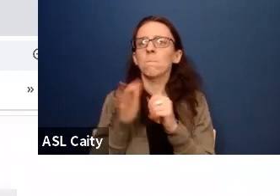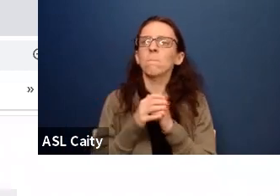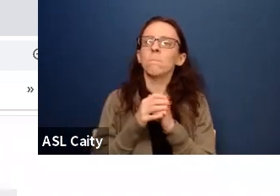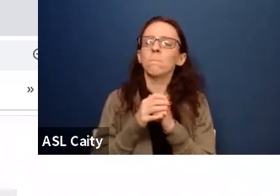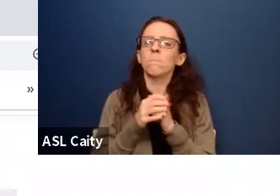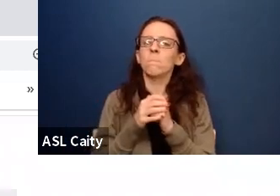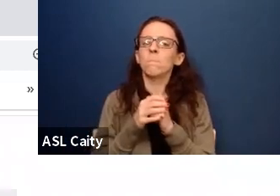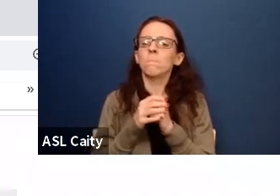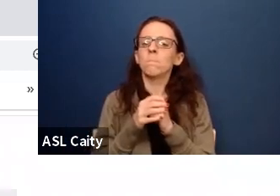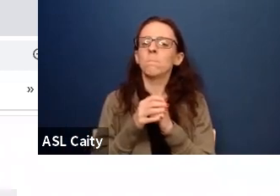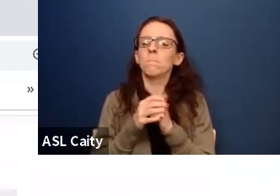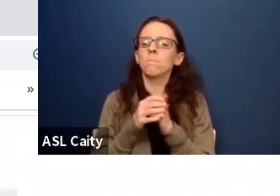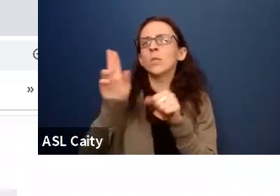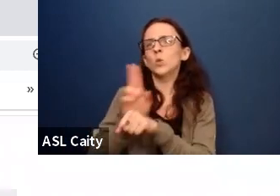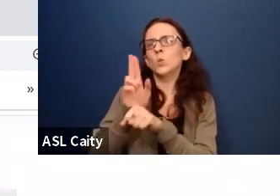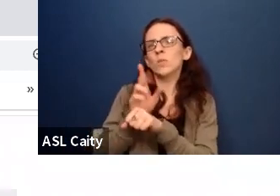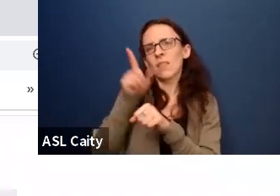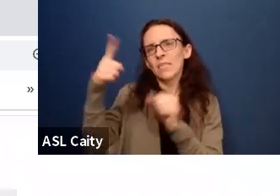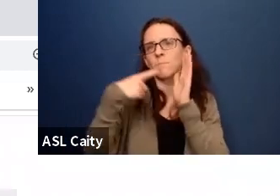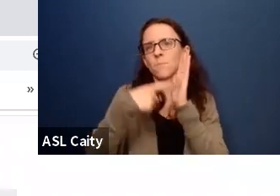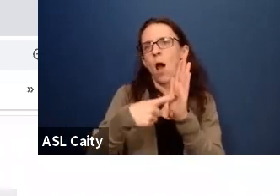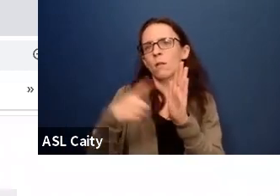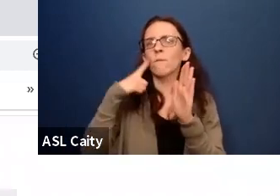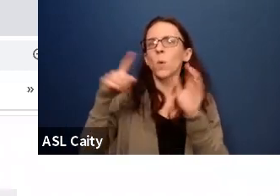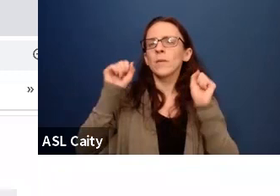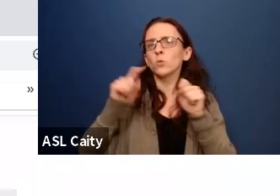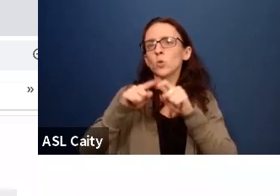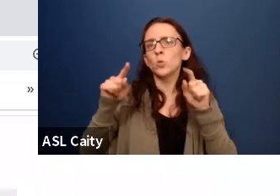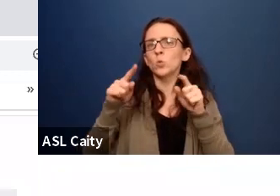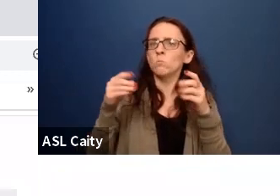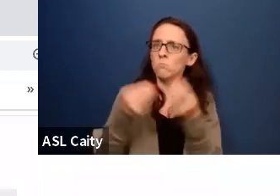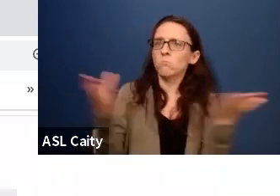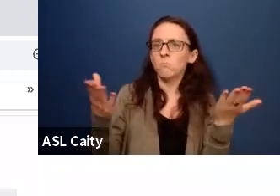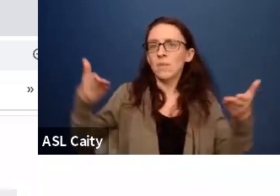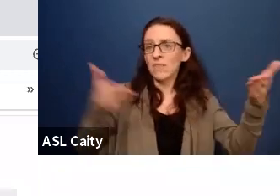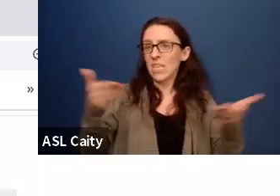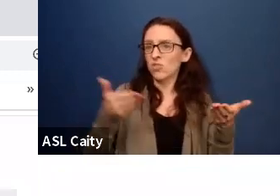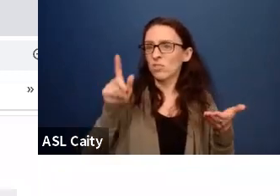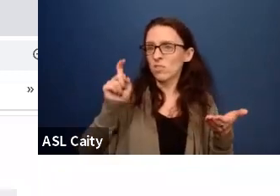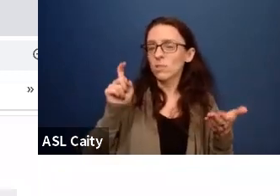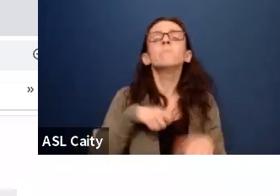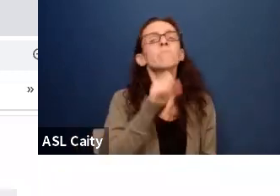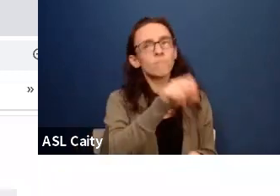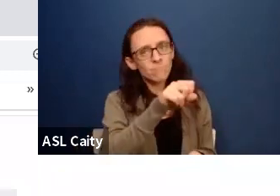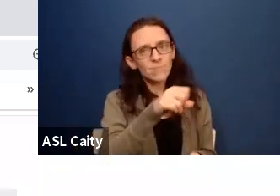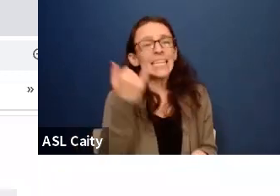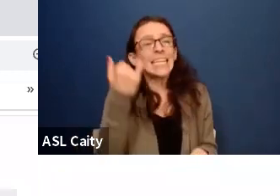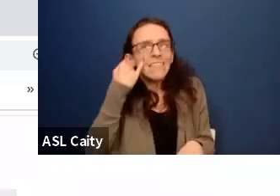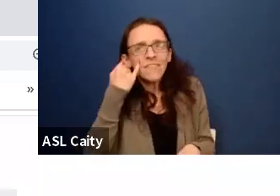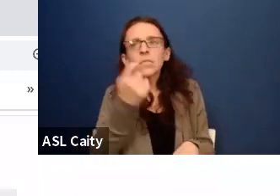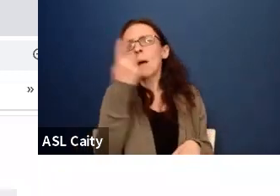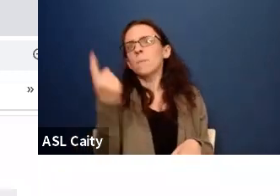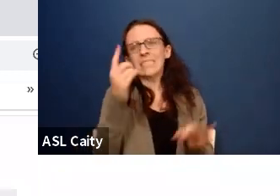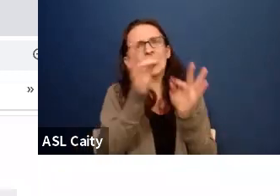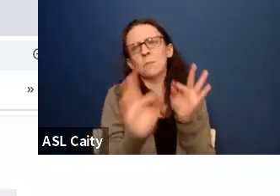and use this model for distributing invitations? Yes, if there were a straightforward way to do that, so